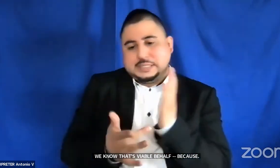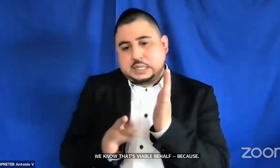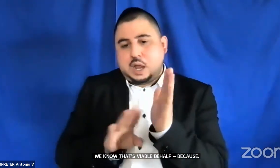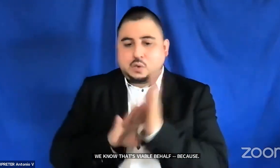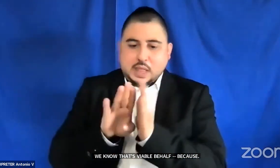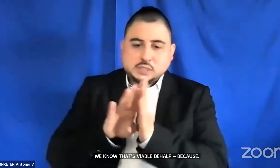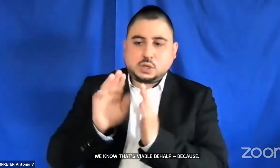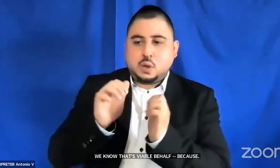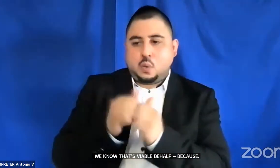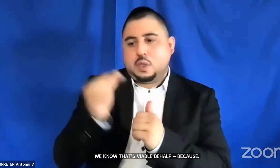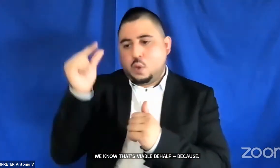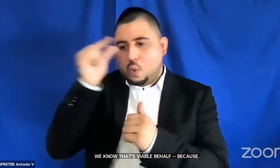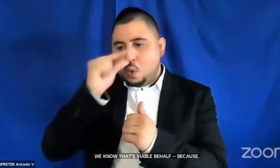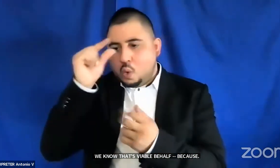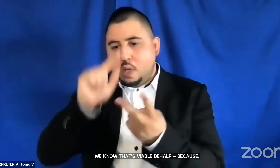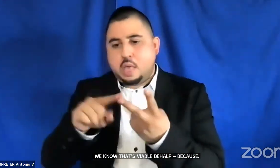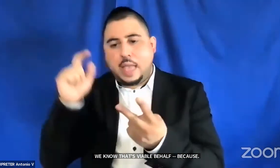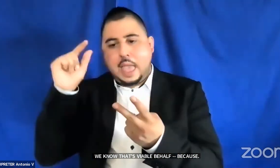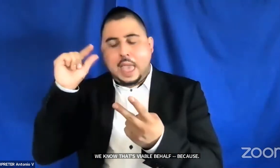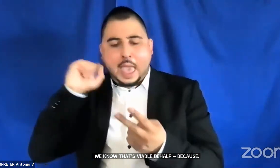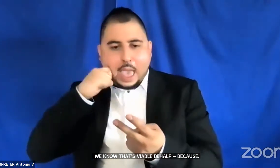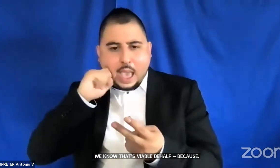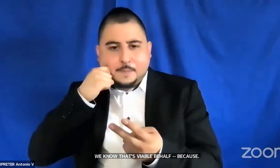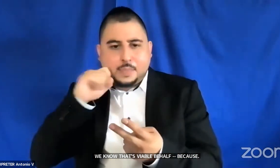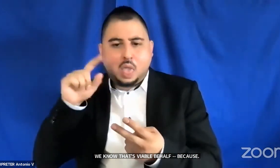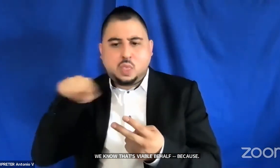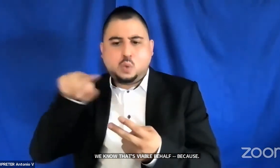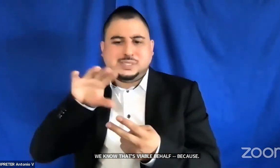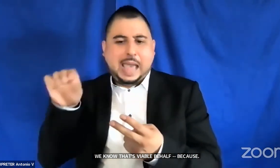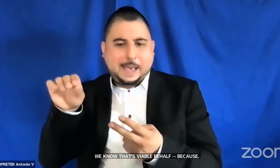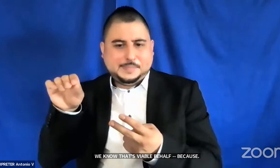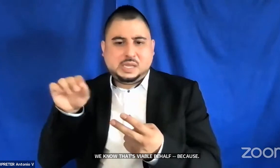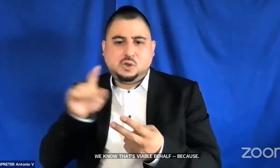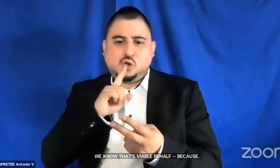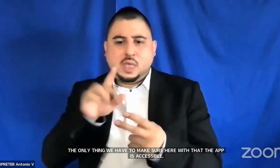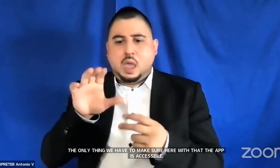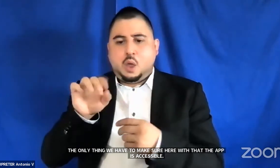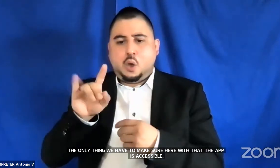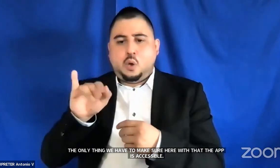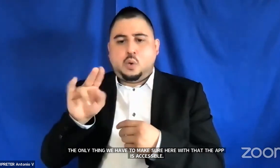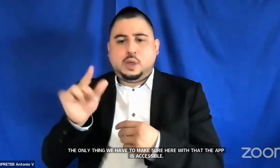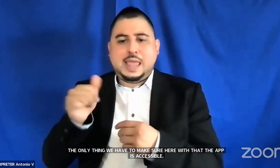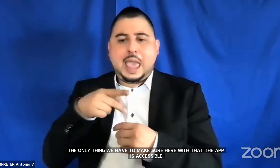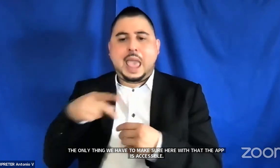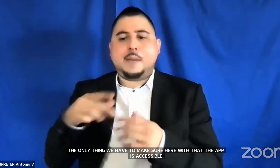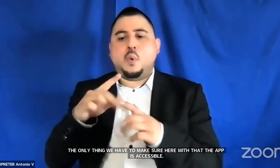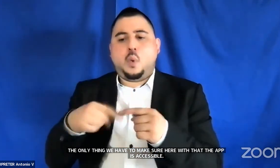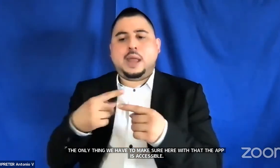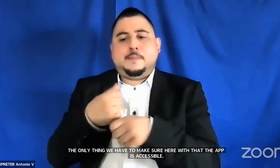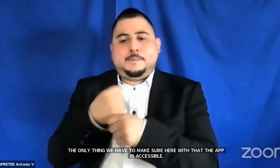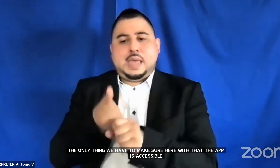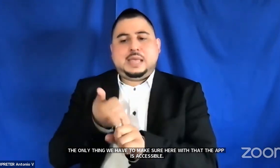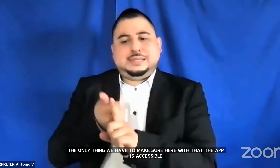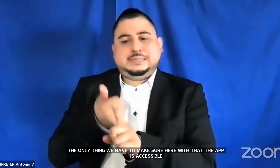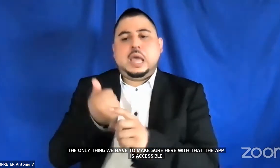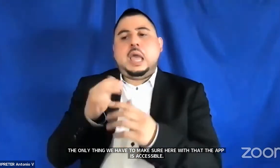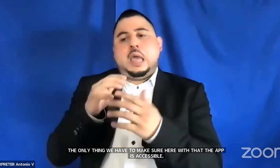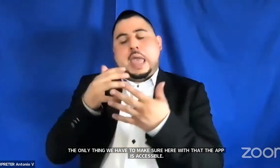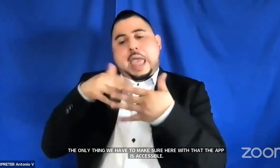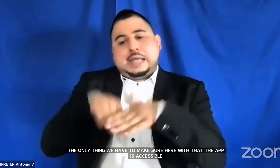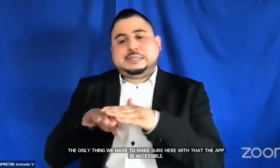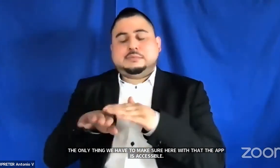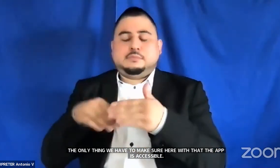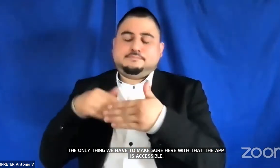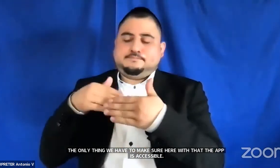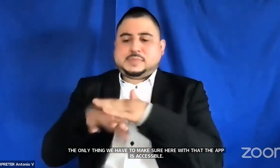relationships with Google and Apple, et cetera, that coding apps in a way that they're accessible will hopefully become enculturated in the work